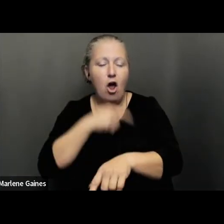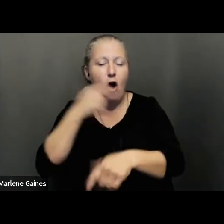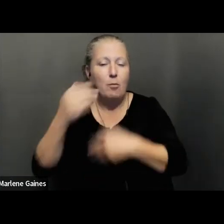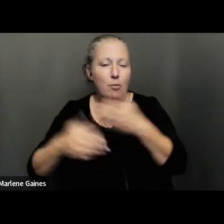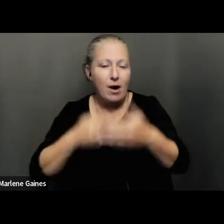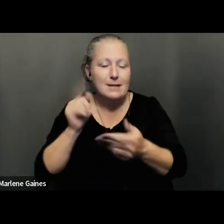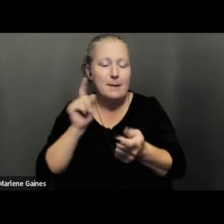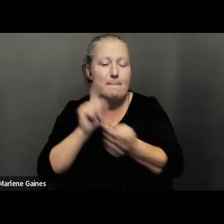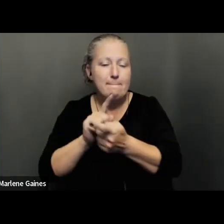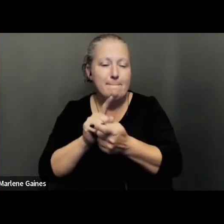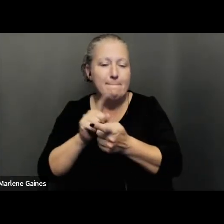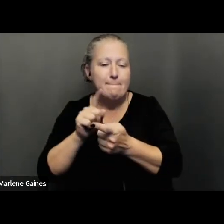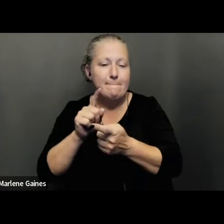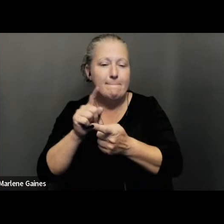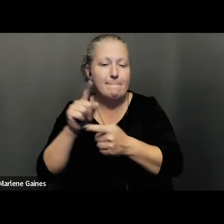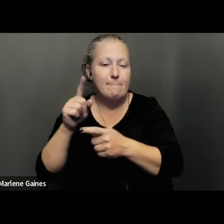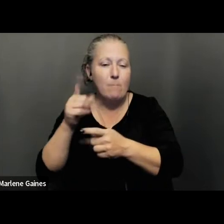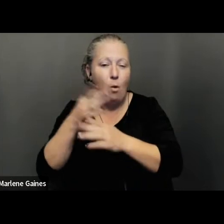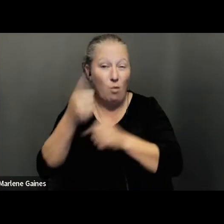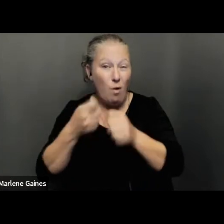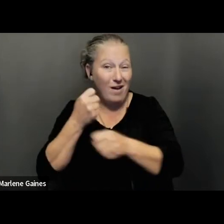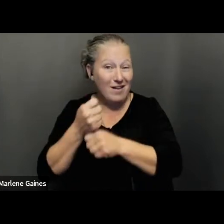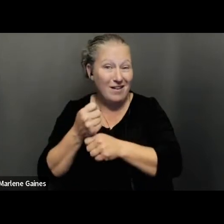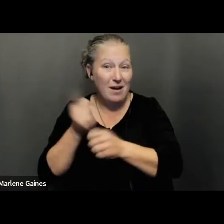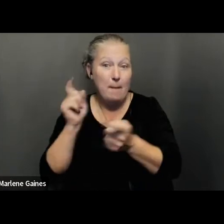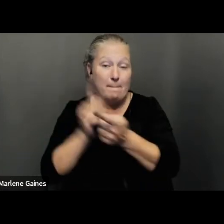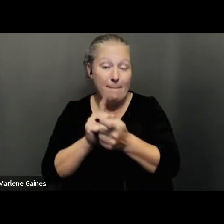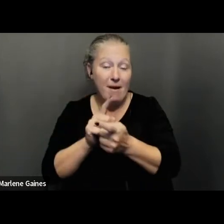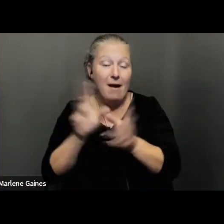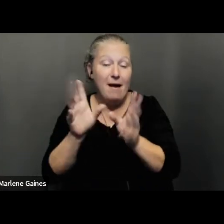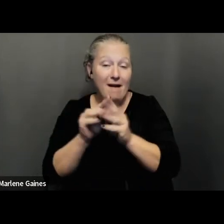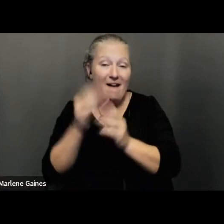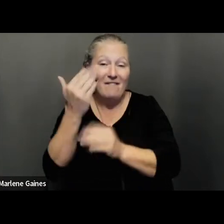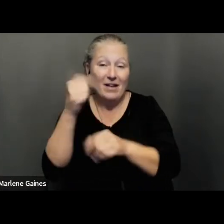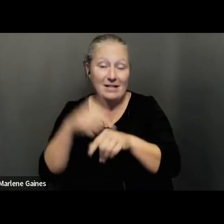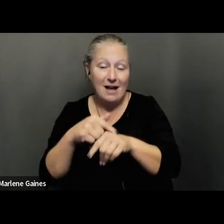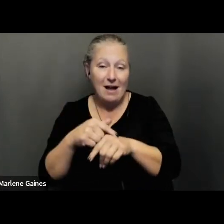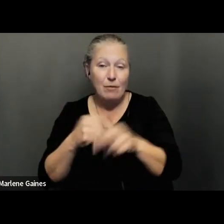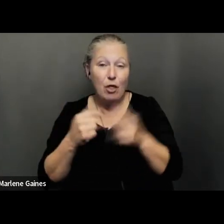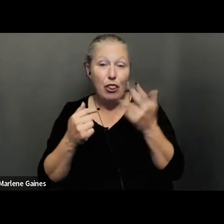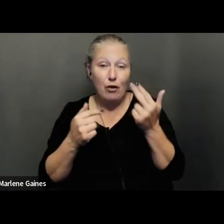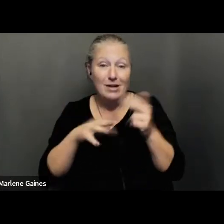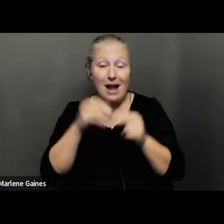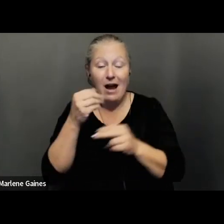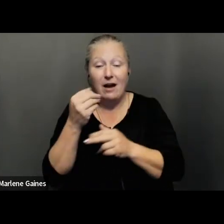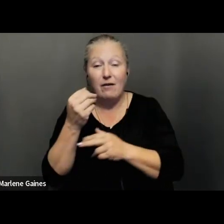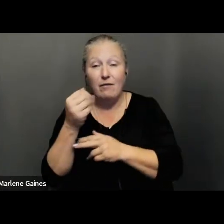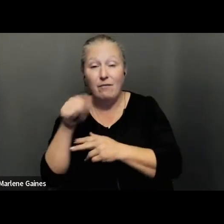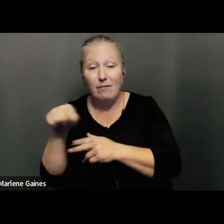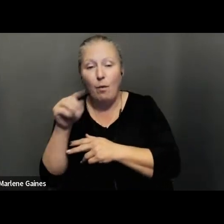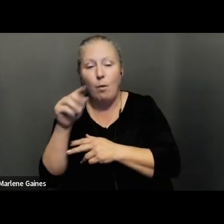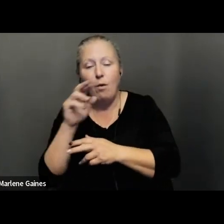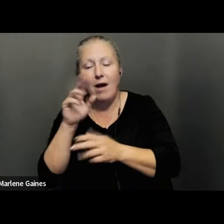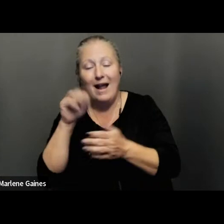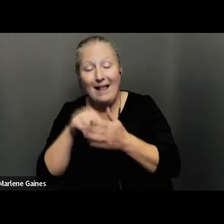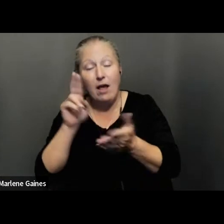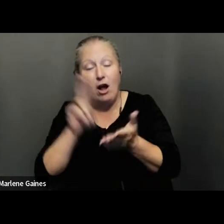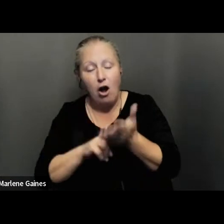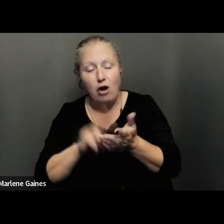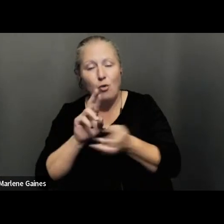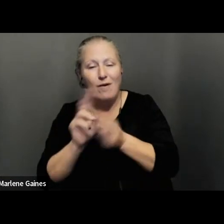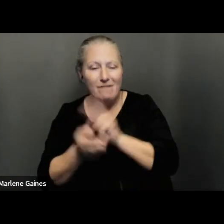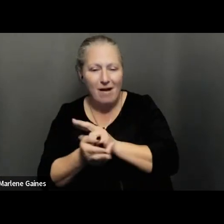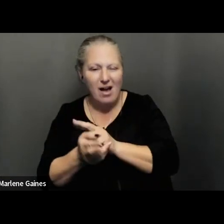met over the year, we met 15 times. 13 of the 24 articles in the contract were revised, and it's contained in